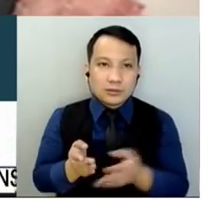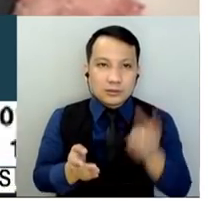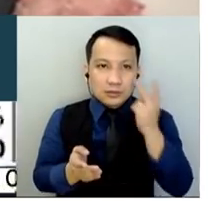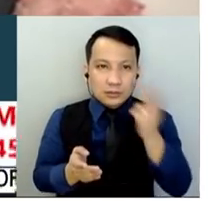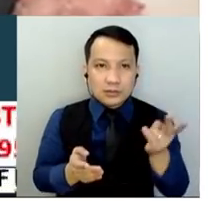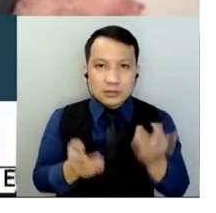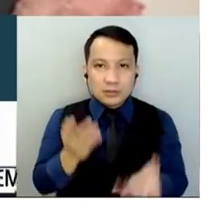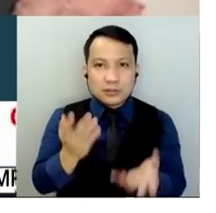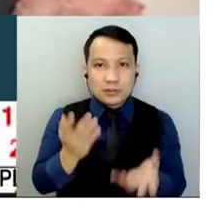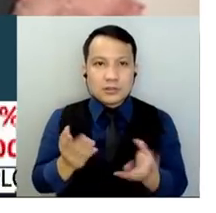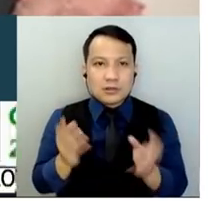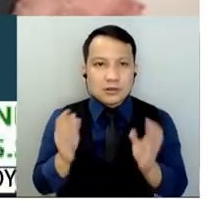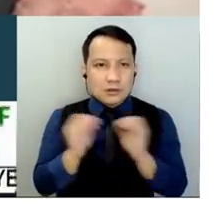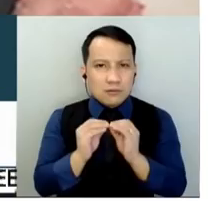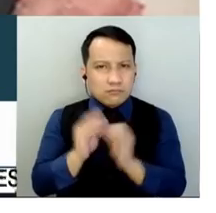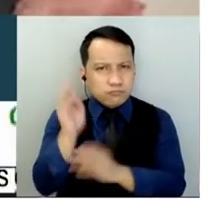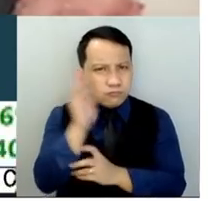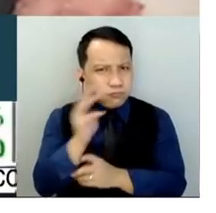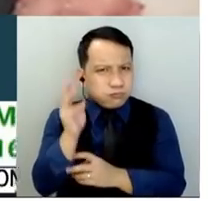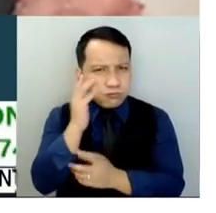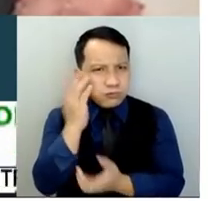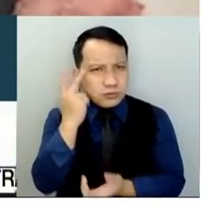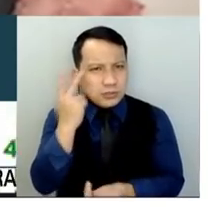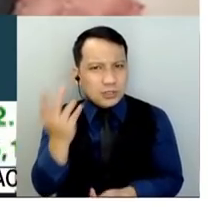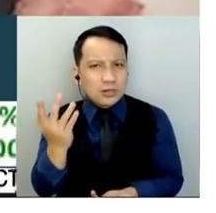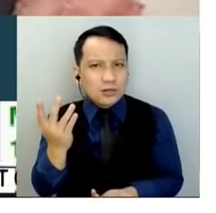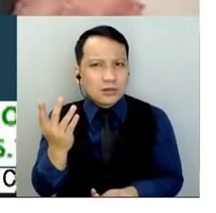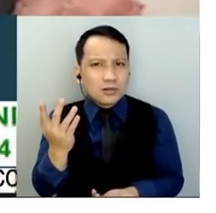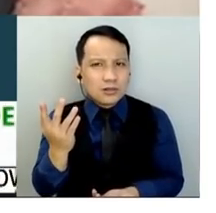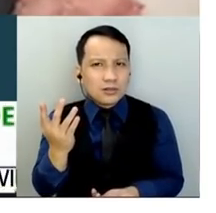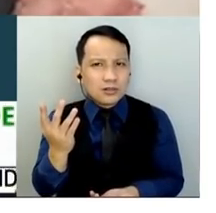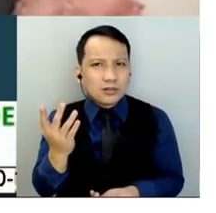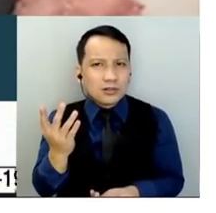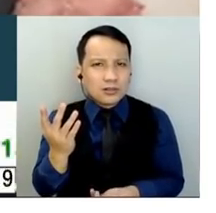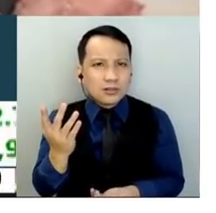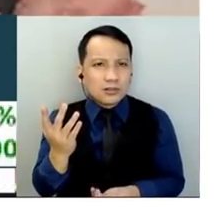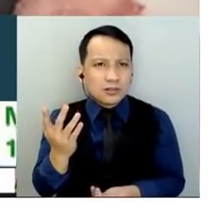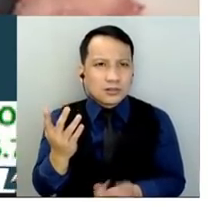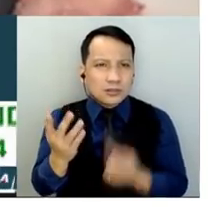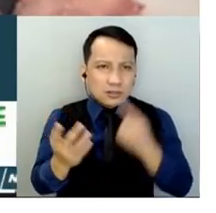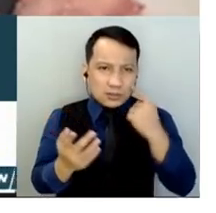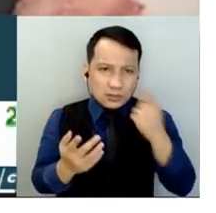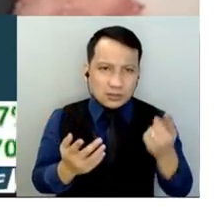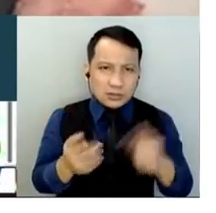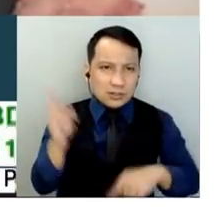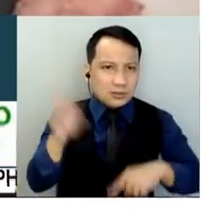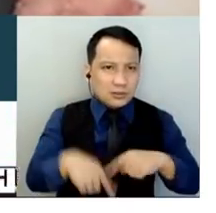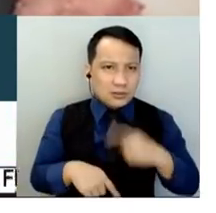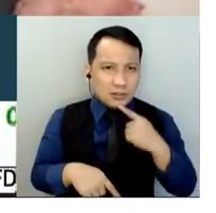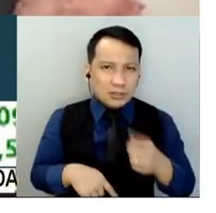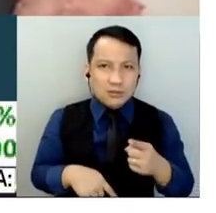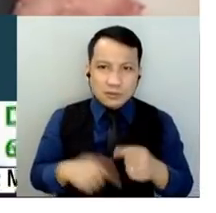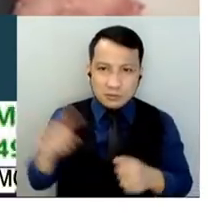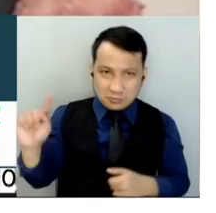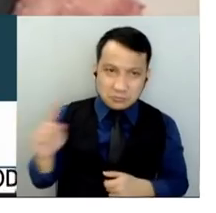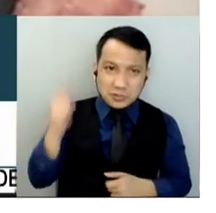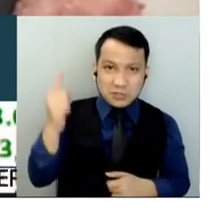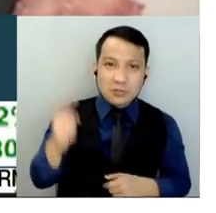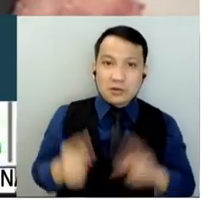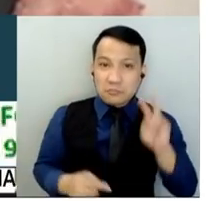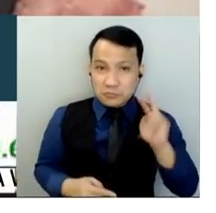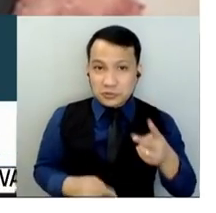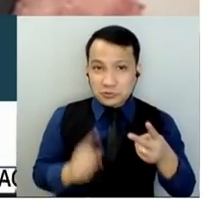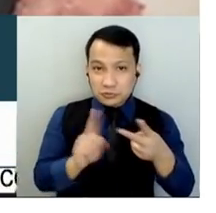was a little bit worried about that because at this point in time, although they say, hindi kasi kailangan mo unahin yung first two doses, but